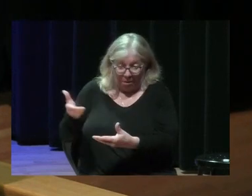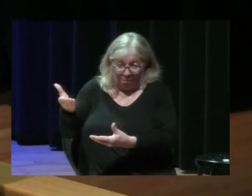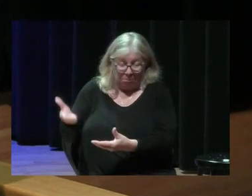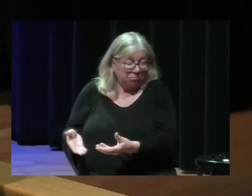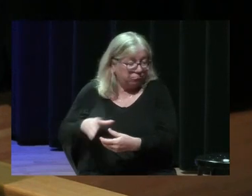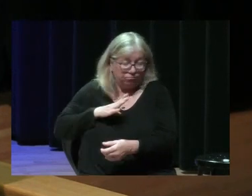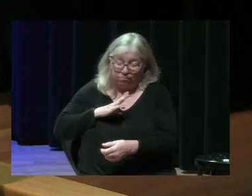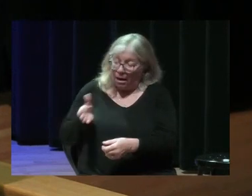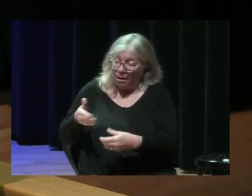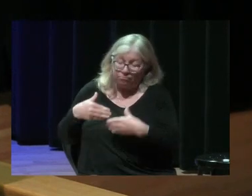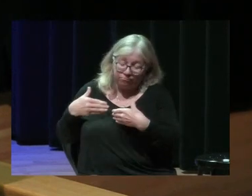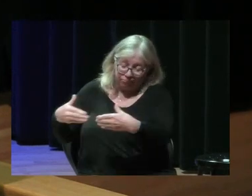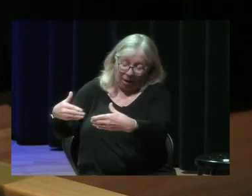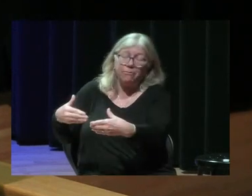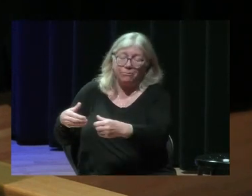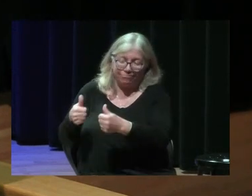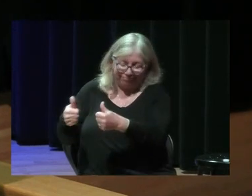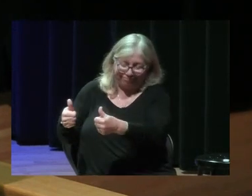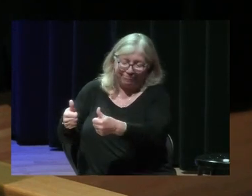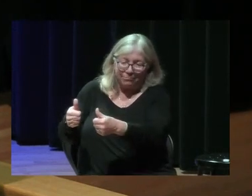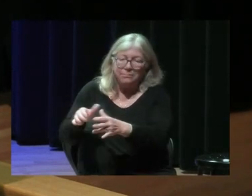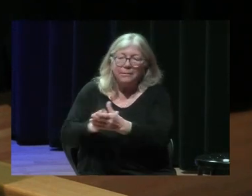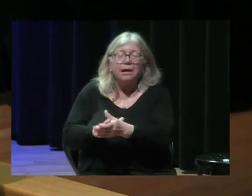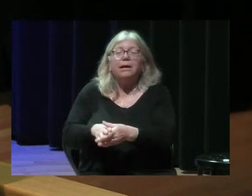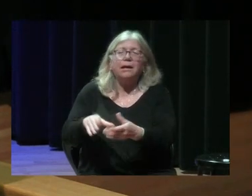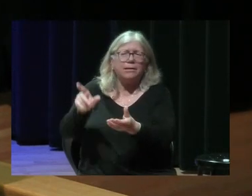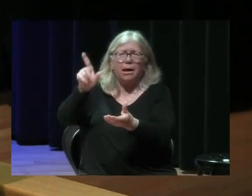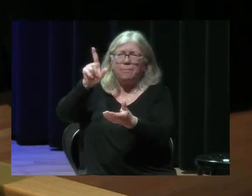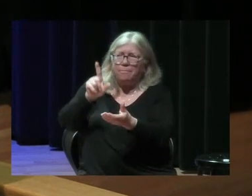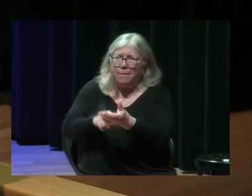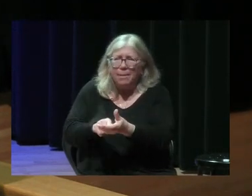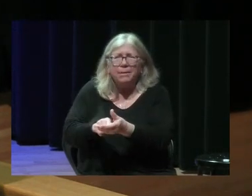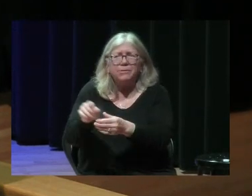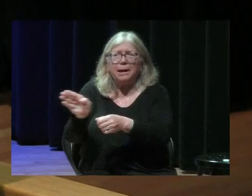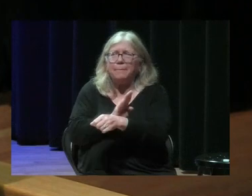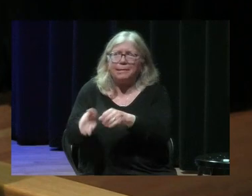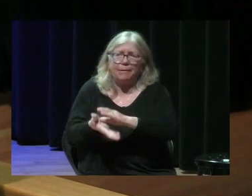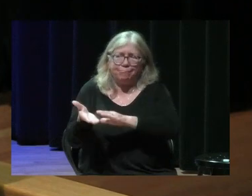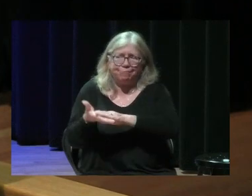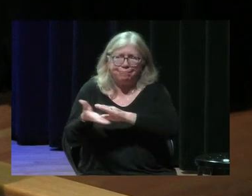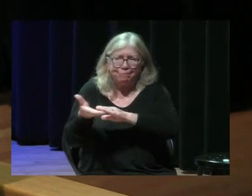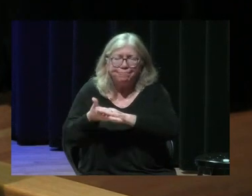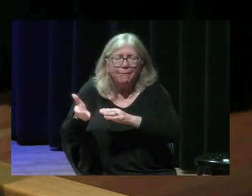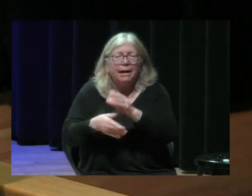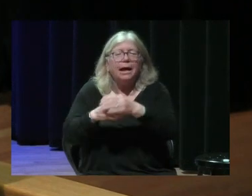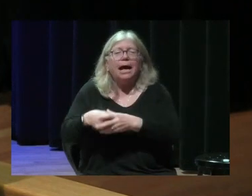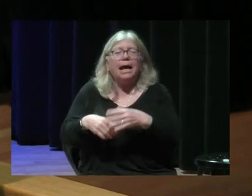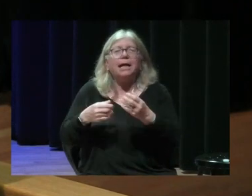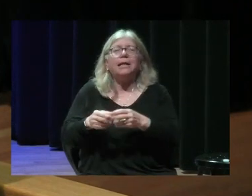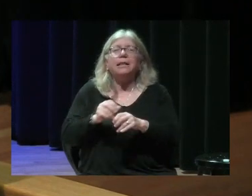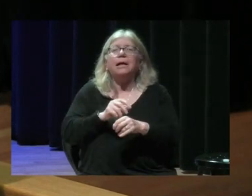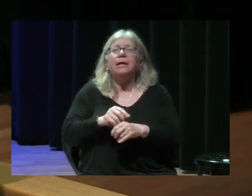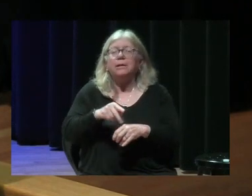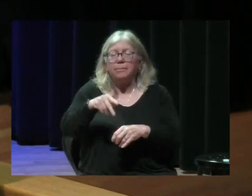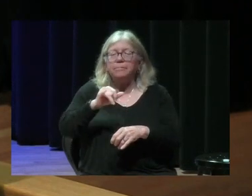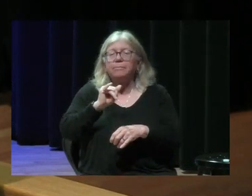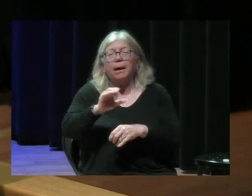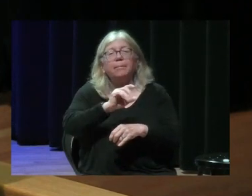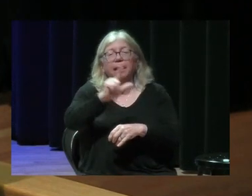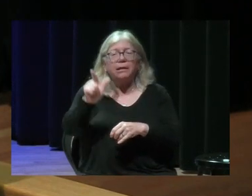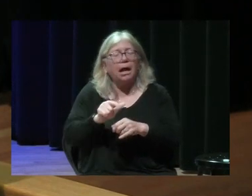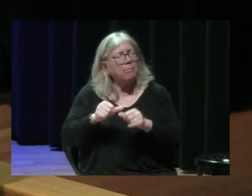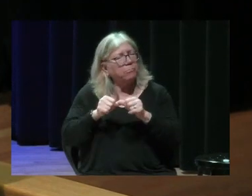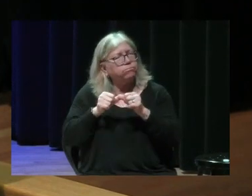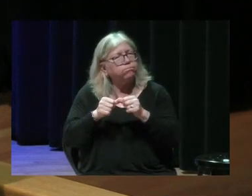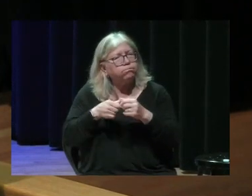am happy for you. Go forth. They keep the publishing industry running. They keep the gears at a public library strumming, right?